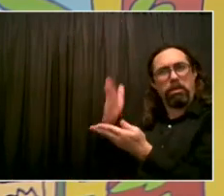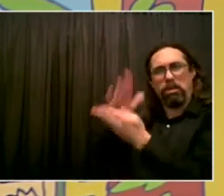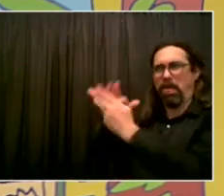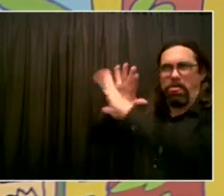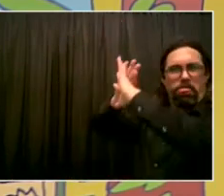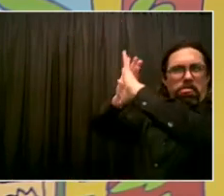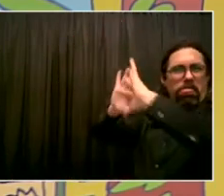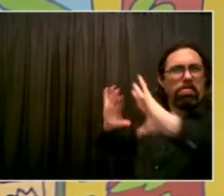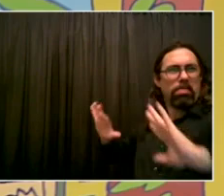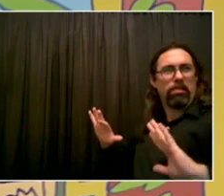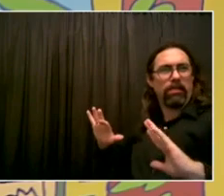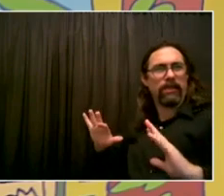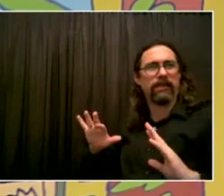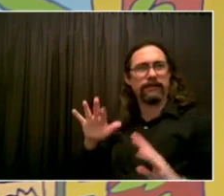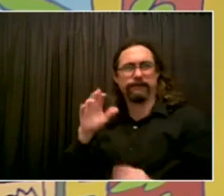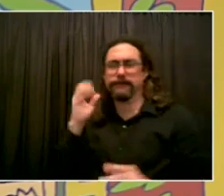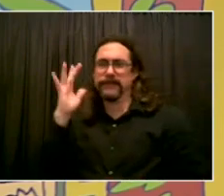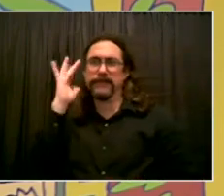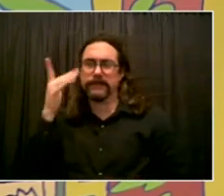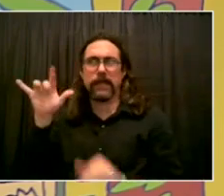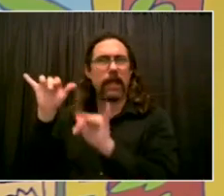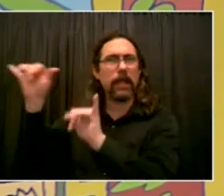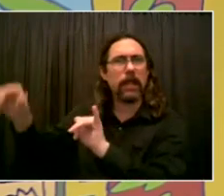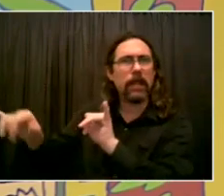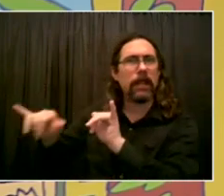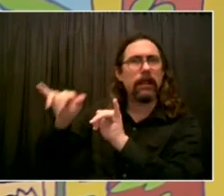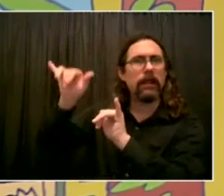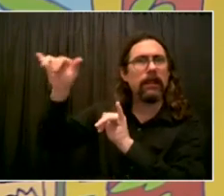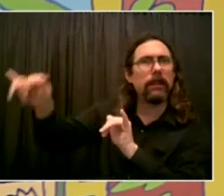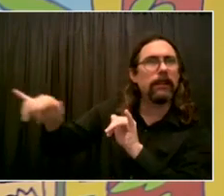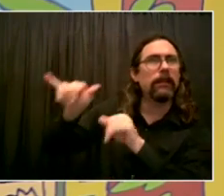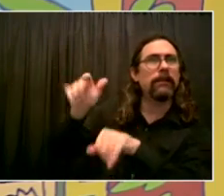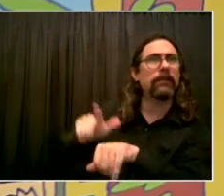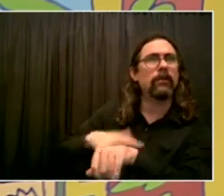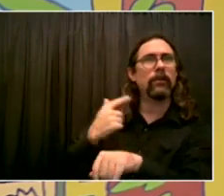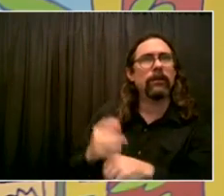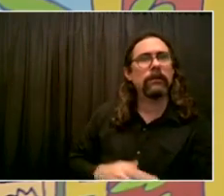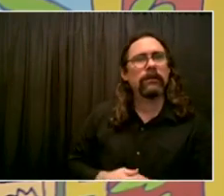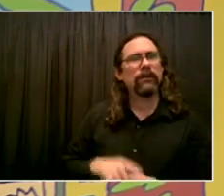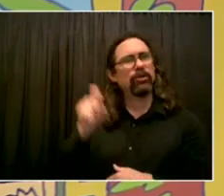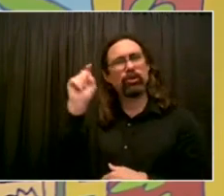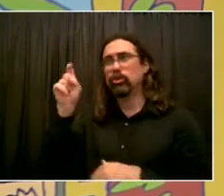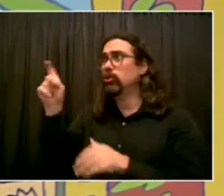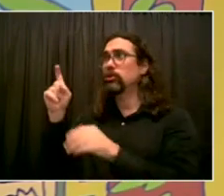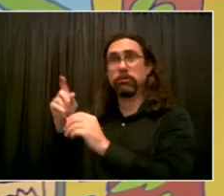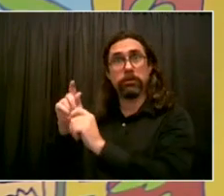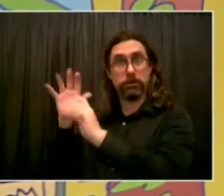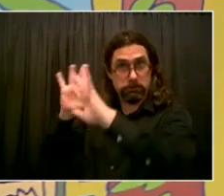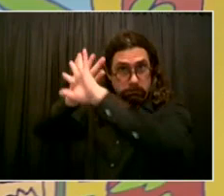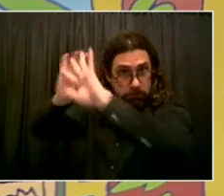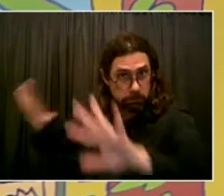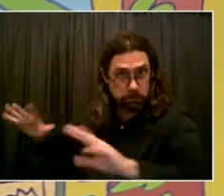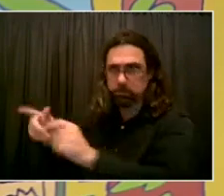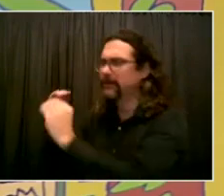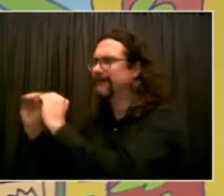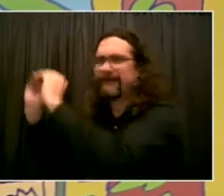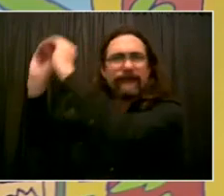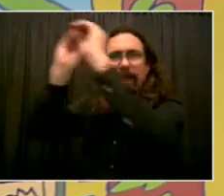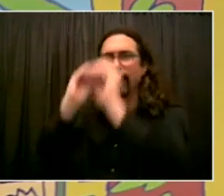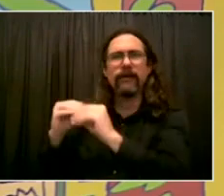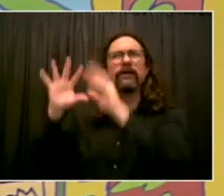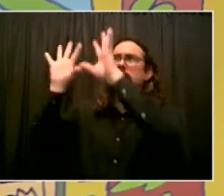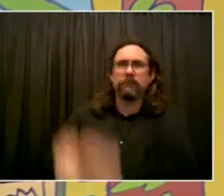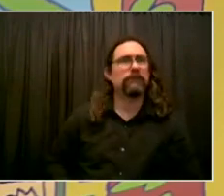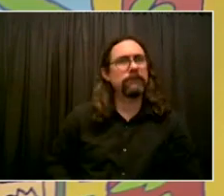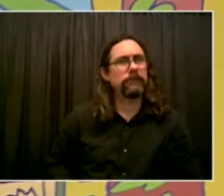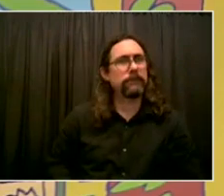things drag on that should be done quickly. It affects the lives of the residents. We need to address this issue. So today, we're